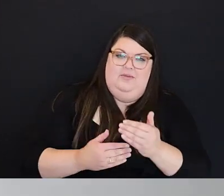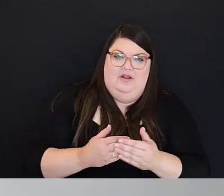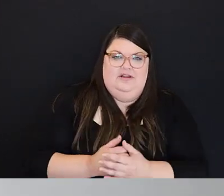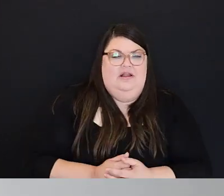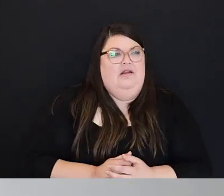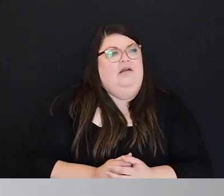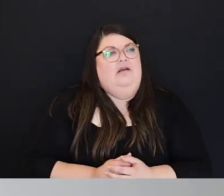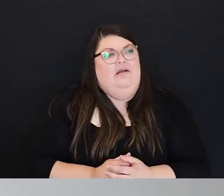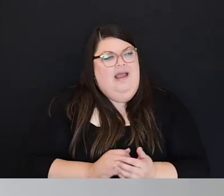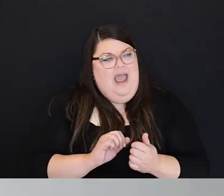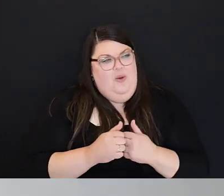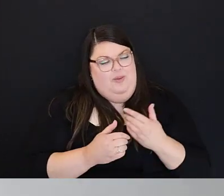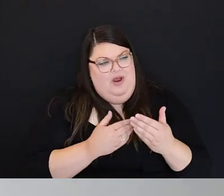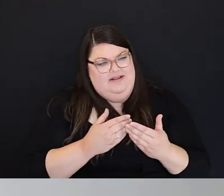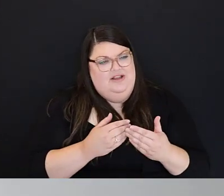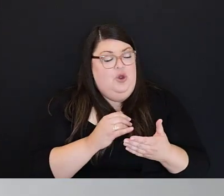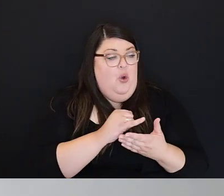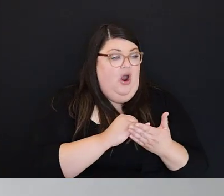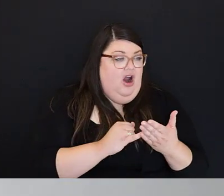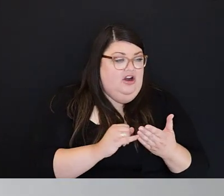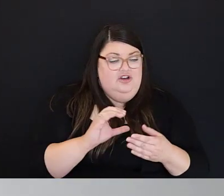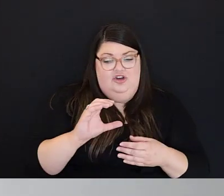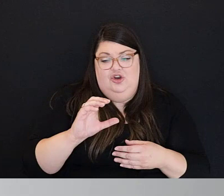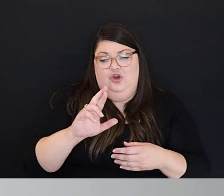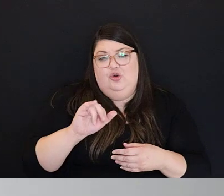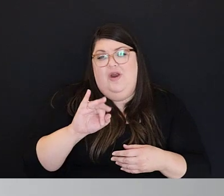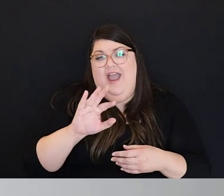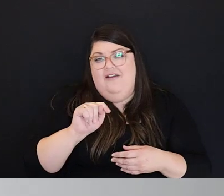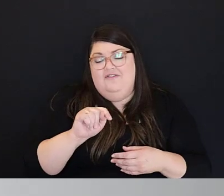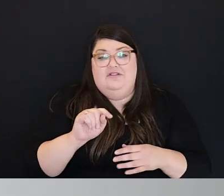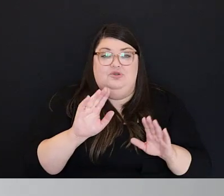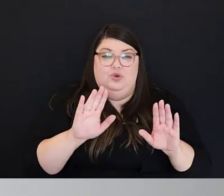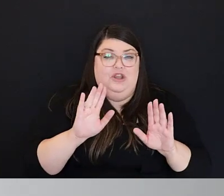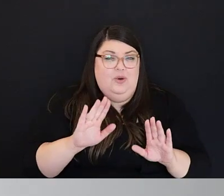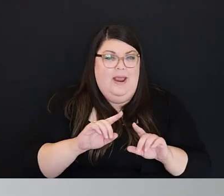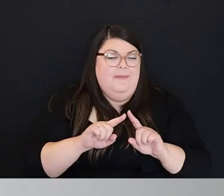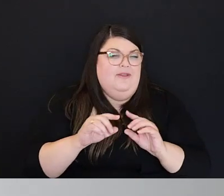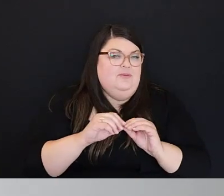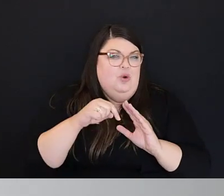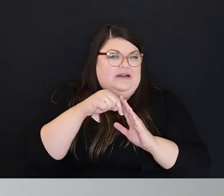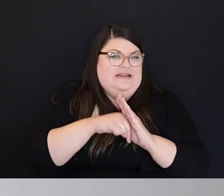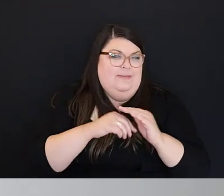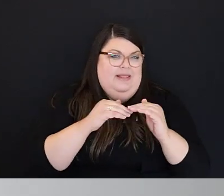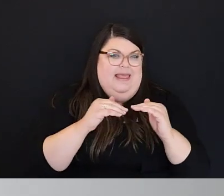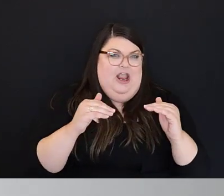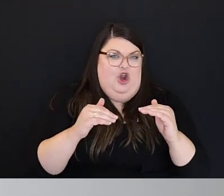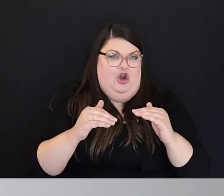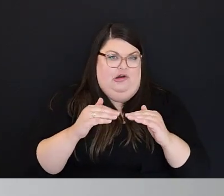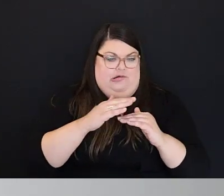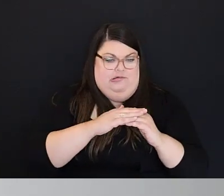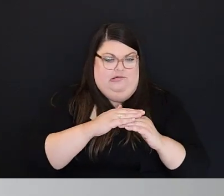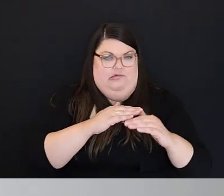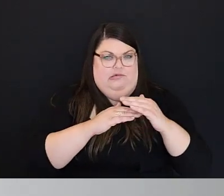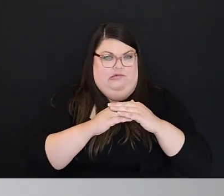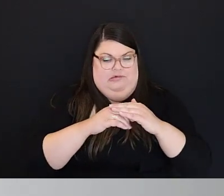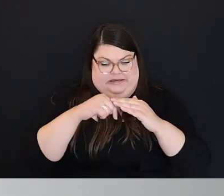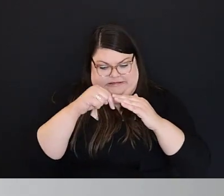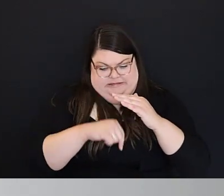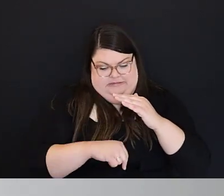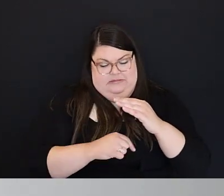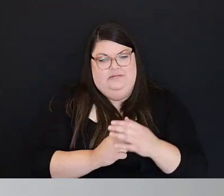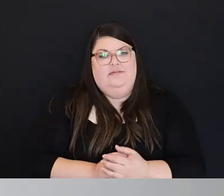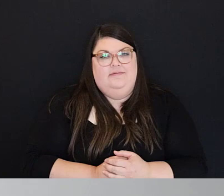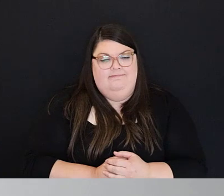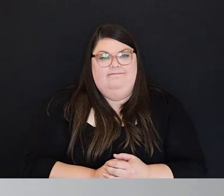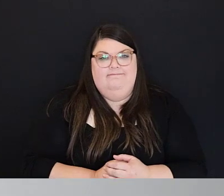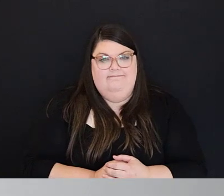and crafts and it's been really great, but there's a deeper layer, you know, like there's a deeper layer there. It's